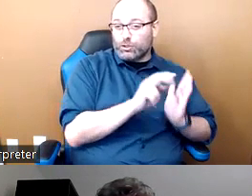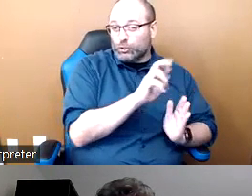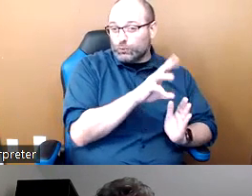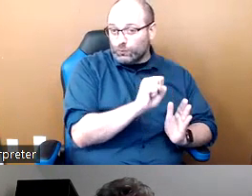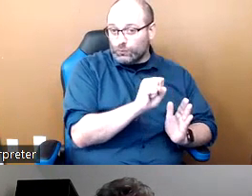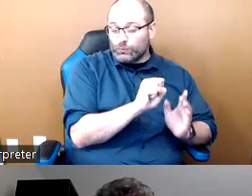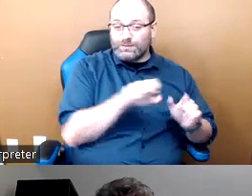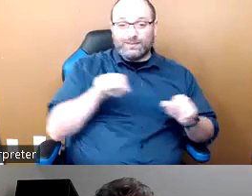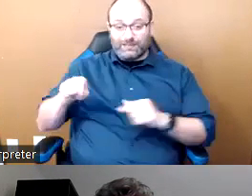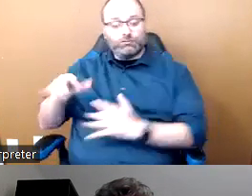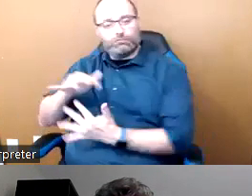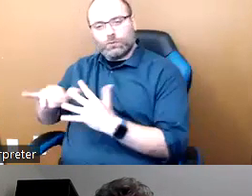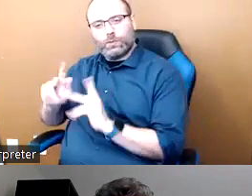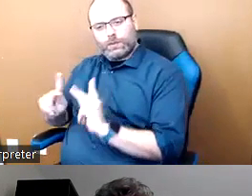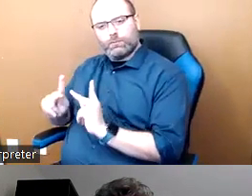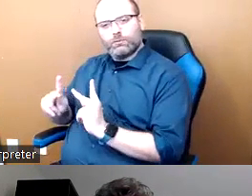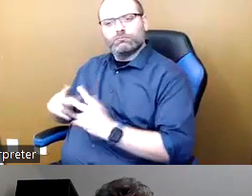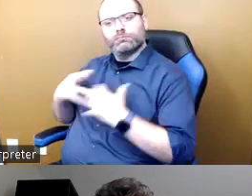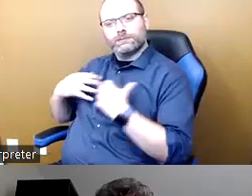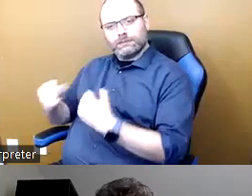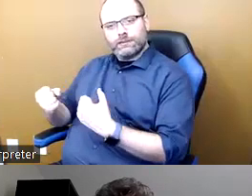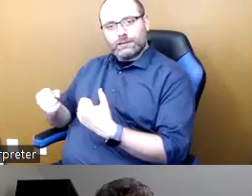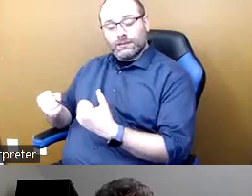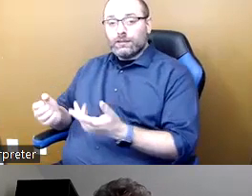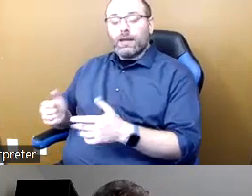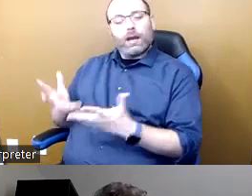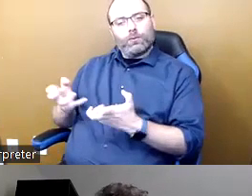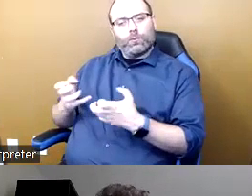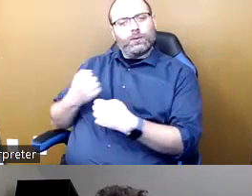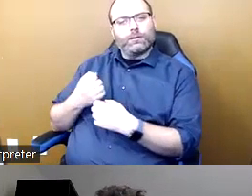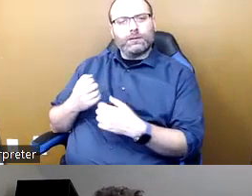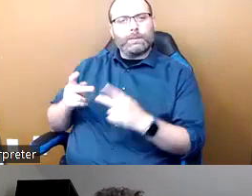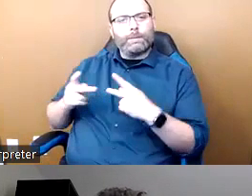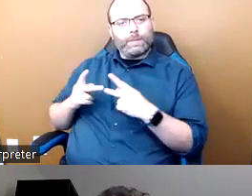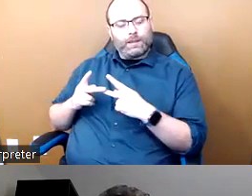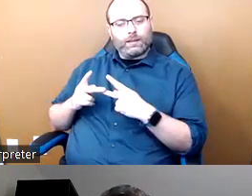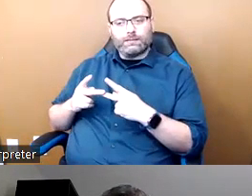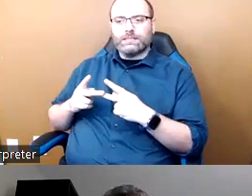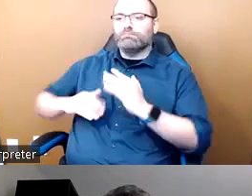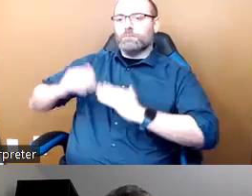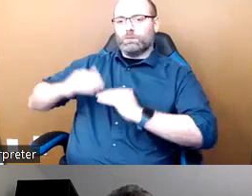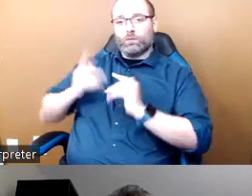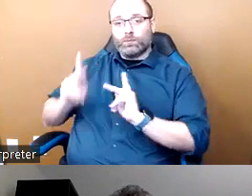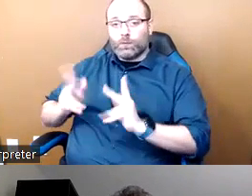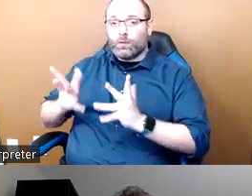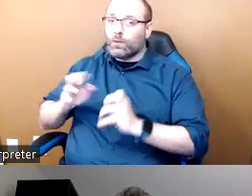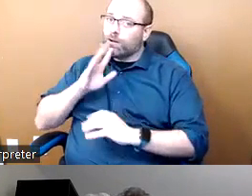helpful. I just want to make space also for anybody else who wanted to talk about that.